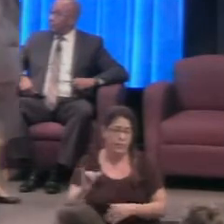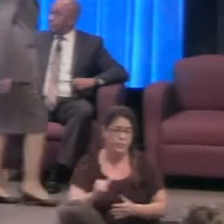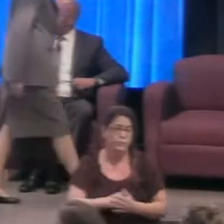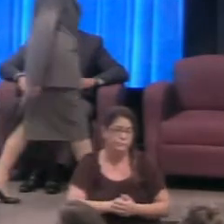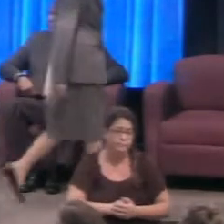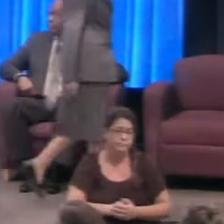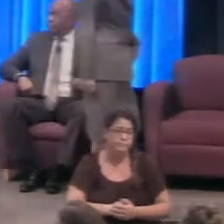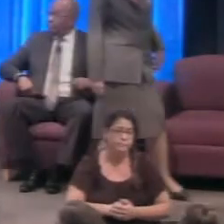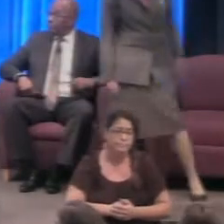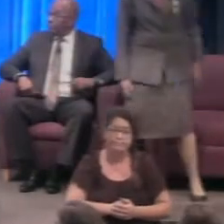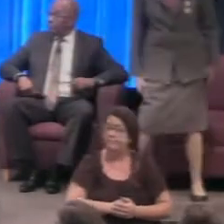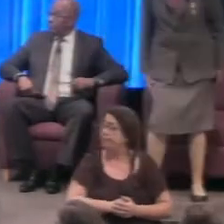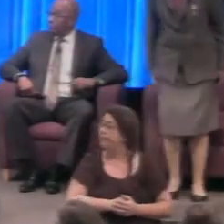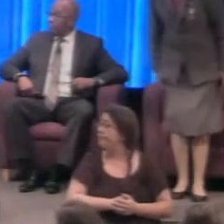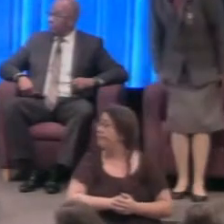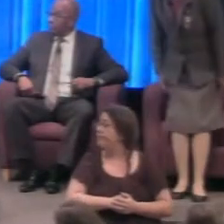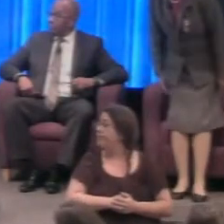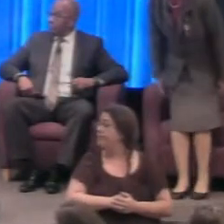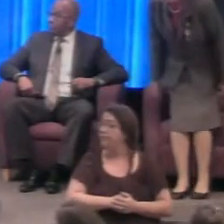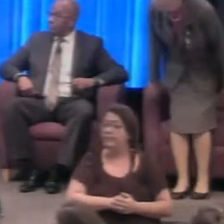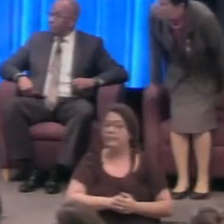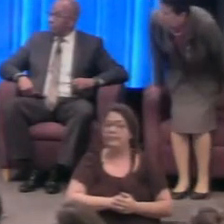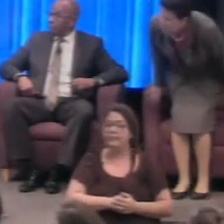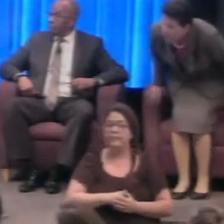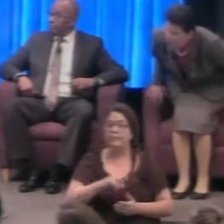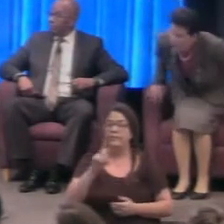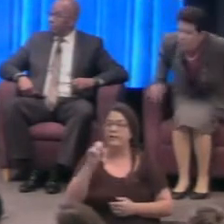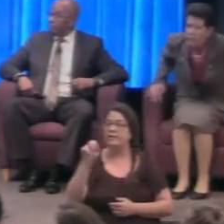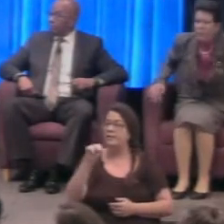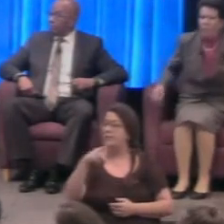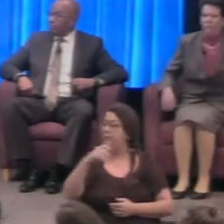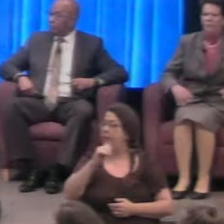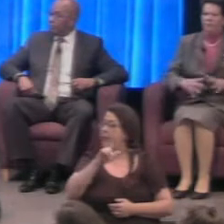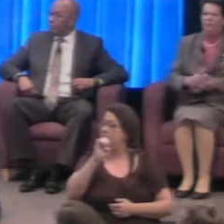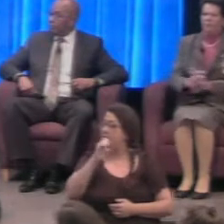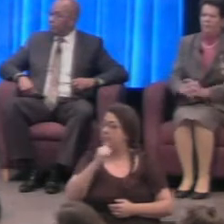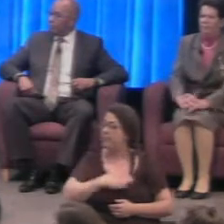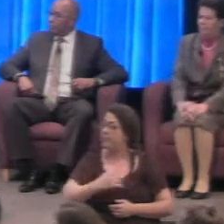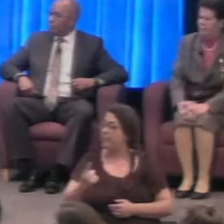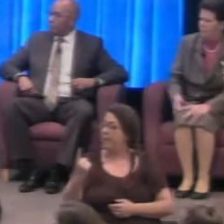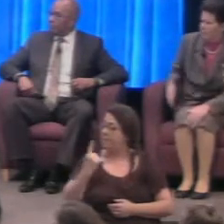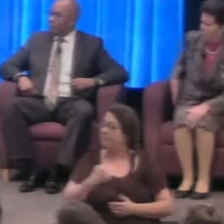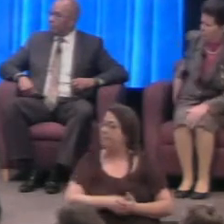Thank you, Colonel Galbraith. Would Mr. Dean Peebles please join us on stage?